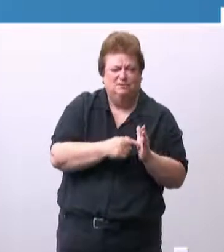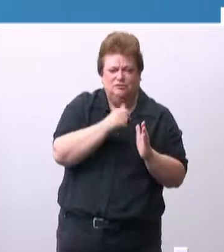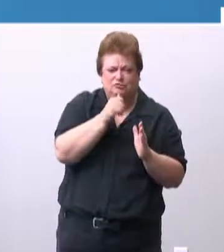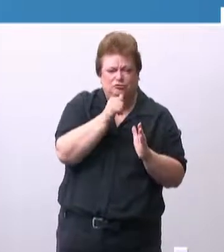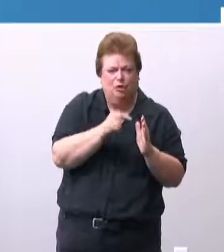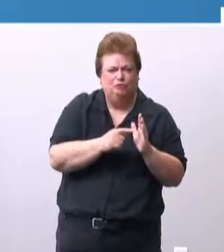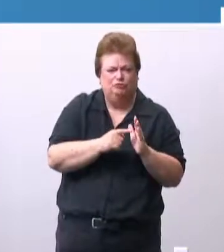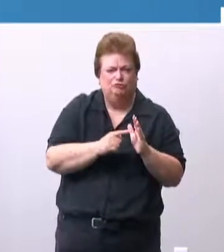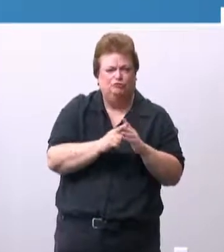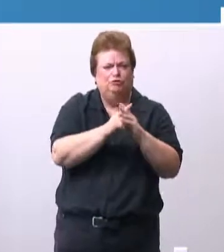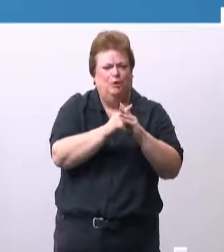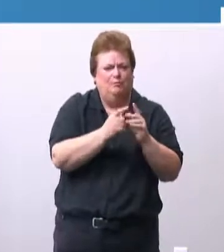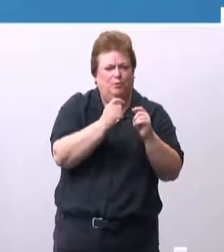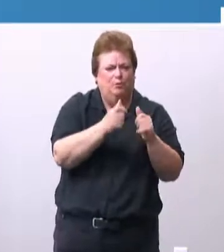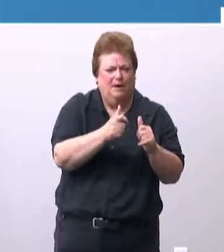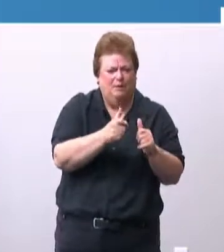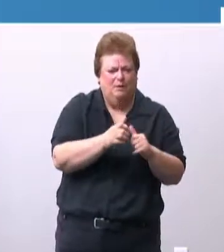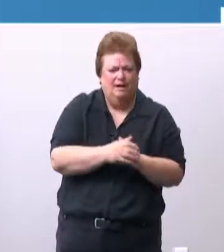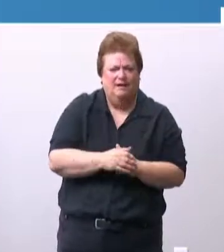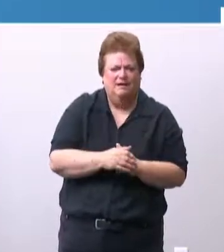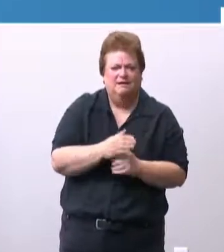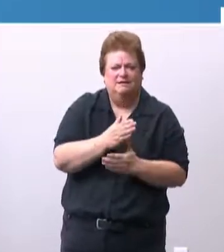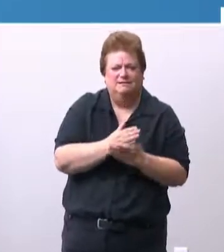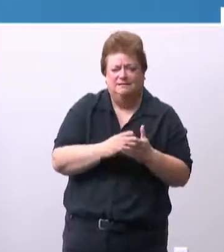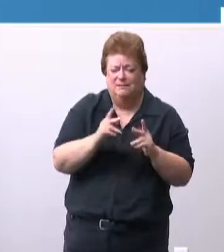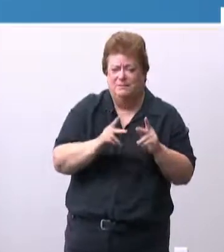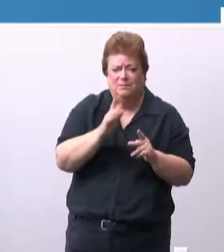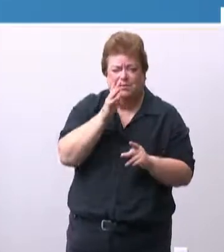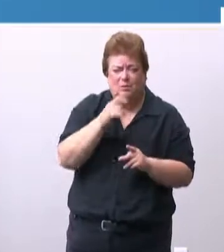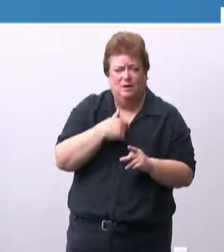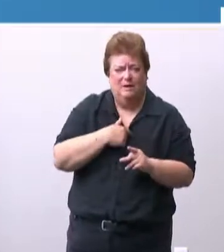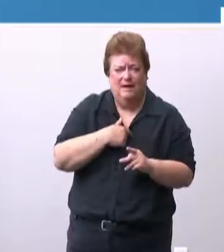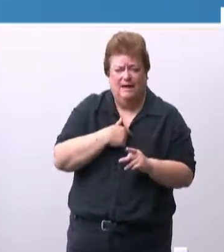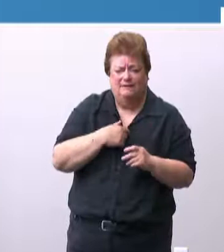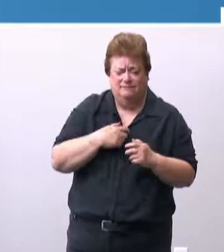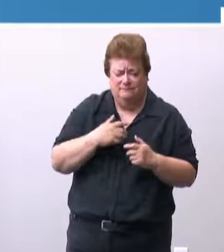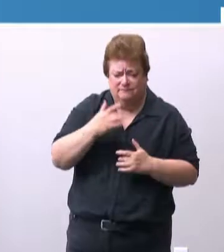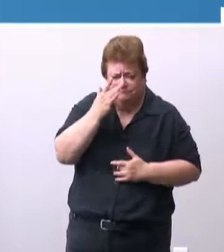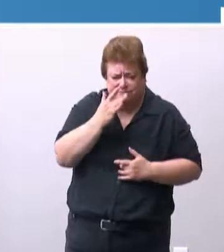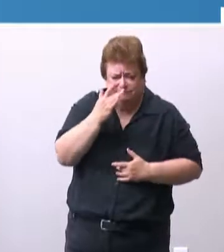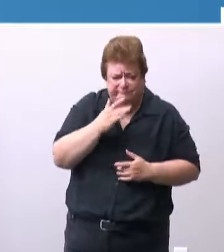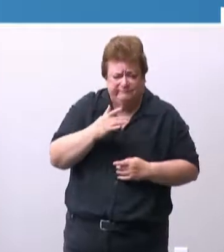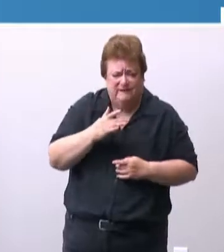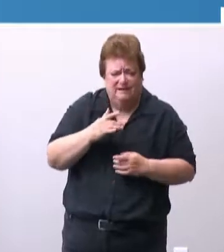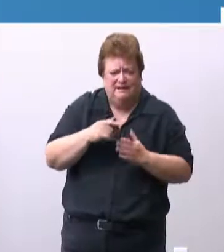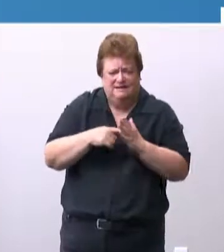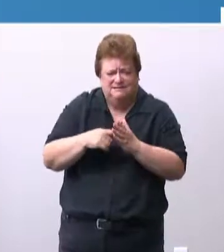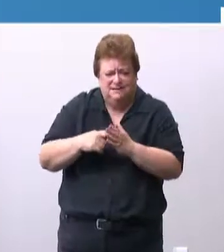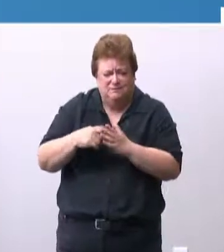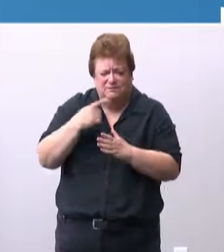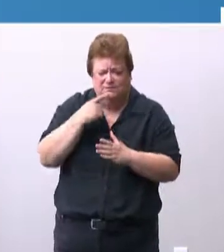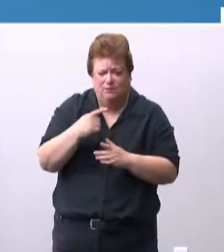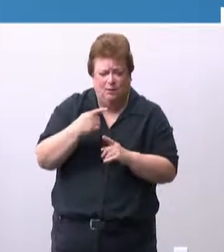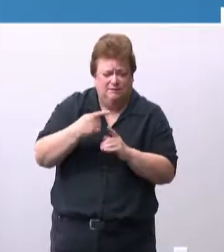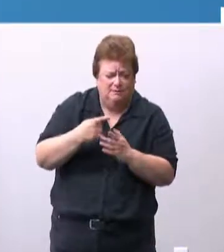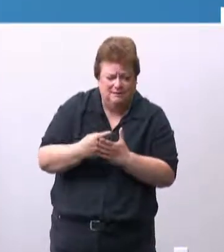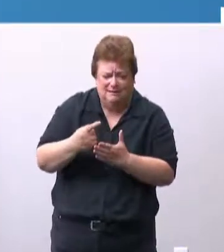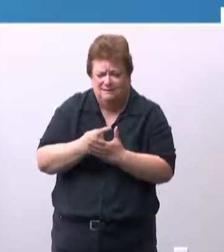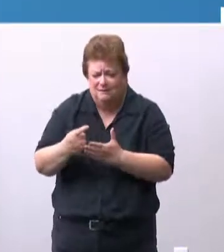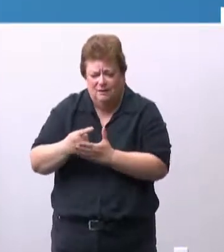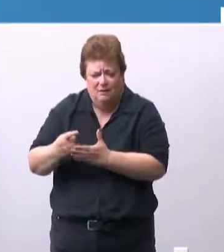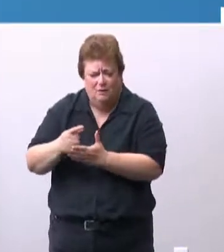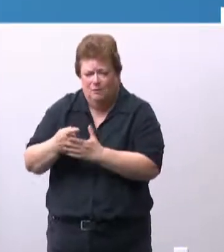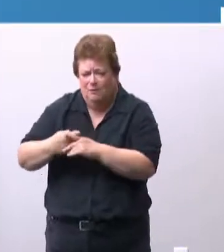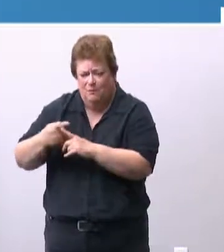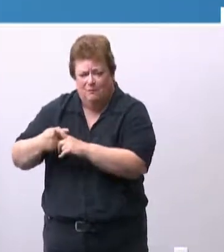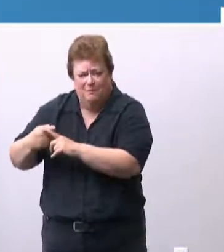away. Lots of people have problems that last for days, weeks, and even months. And so when we're talking about the number